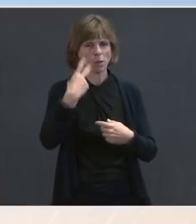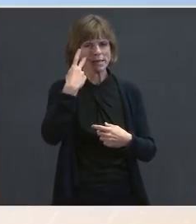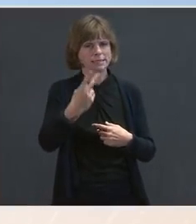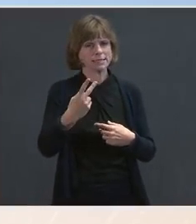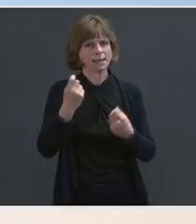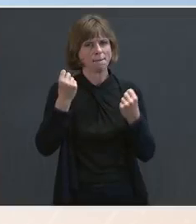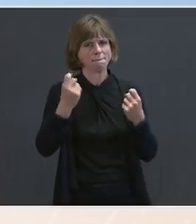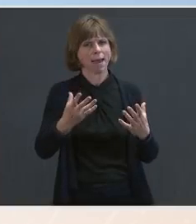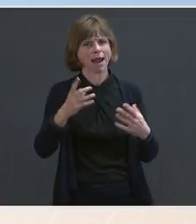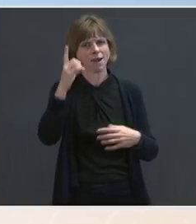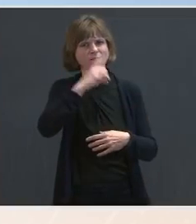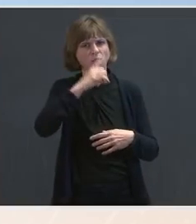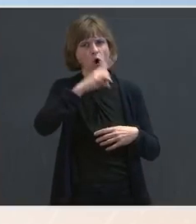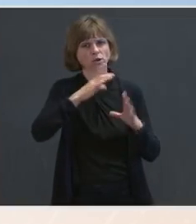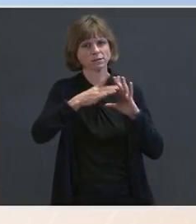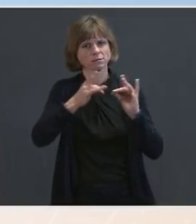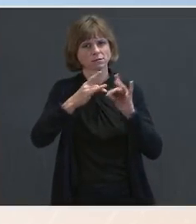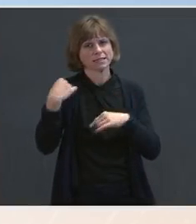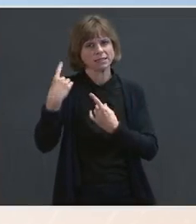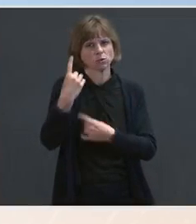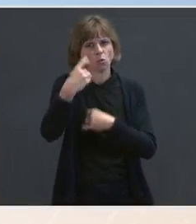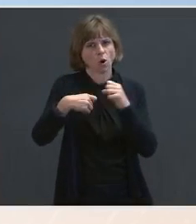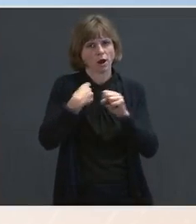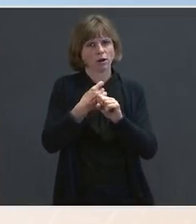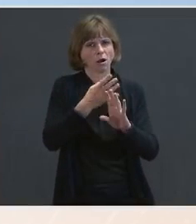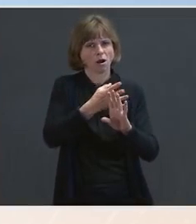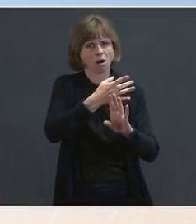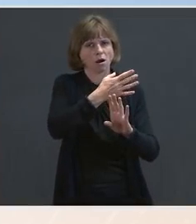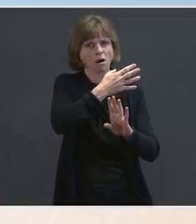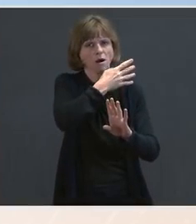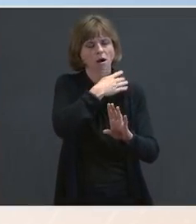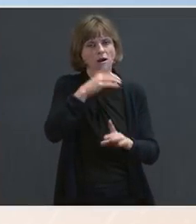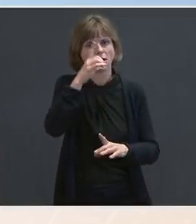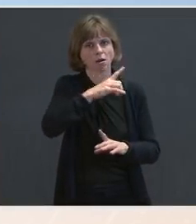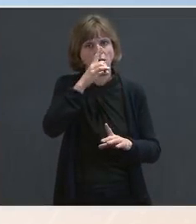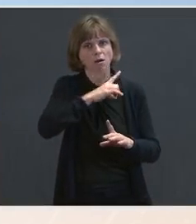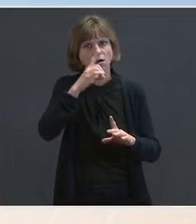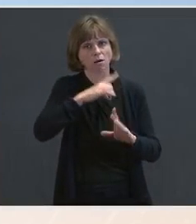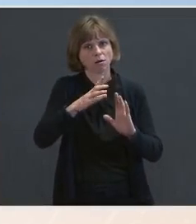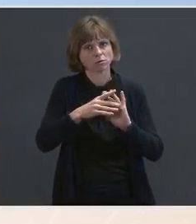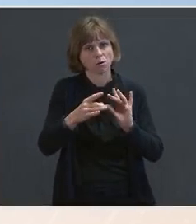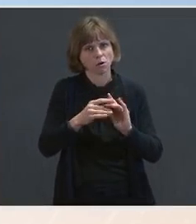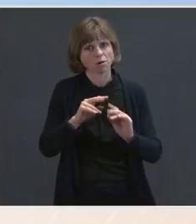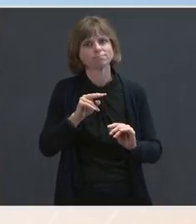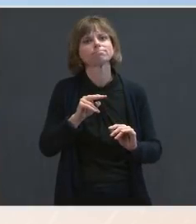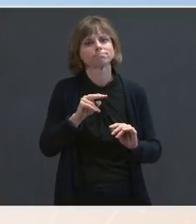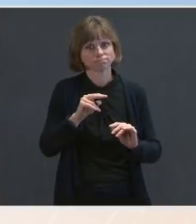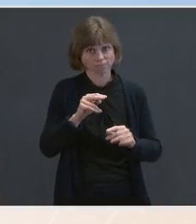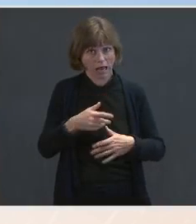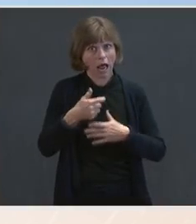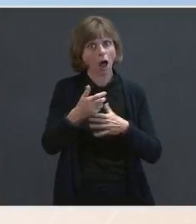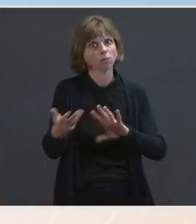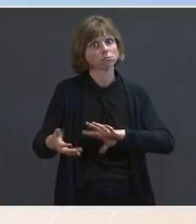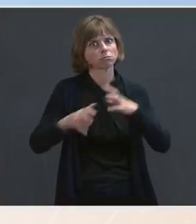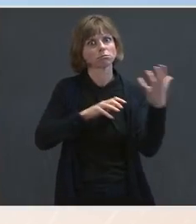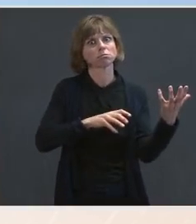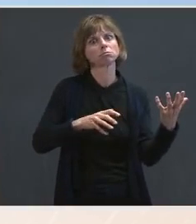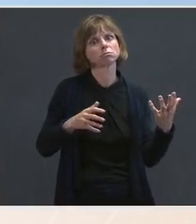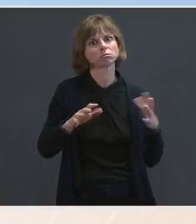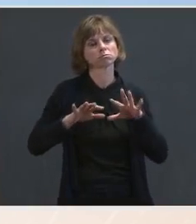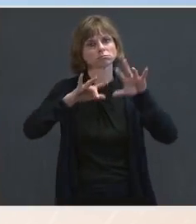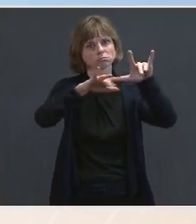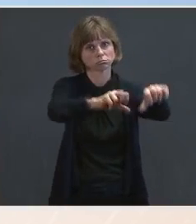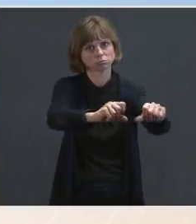and the current heightened security environment in the national capital region writ large is an illustration of that. I'm not going